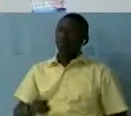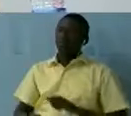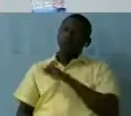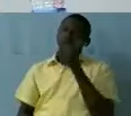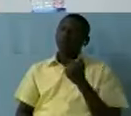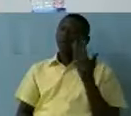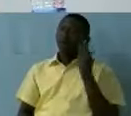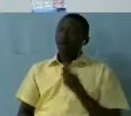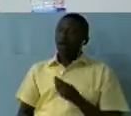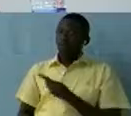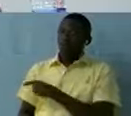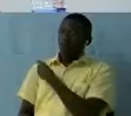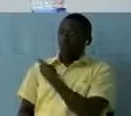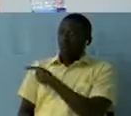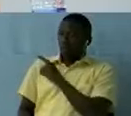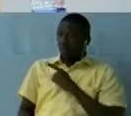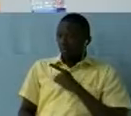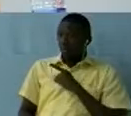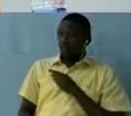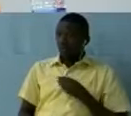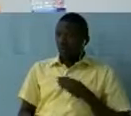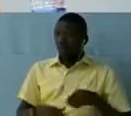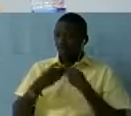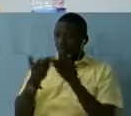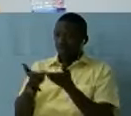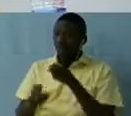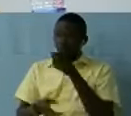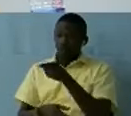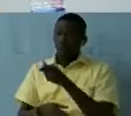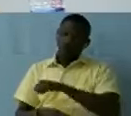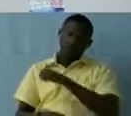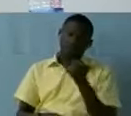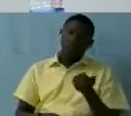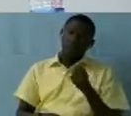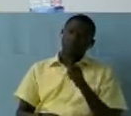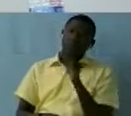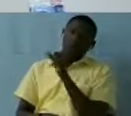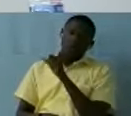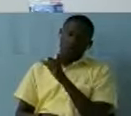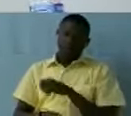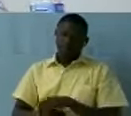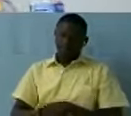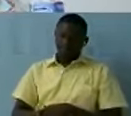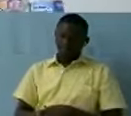you and others. Lu inata jararo tamandi ñu ite kan anil dolu yow fanan banke.